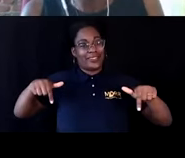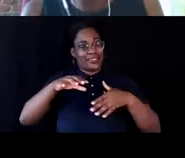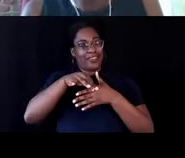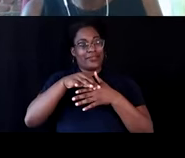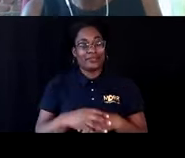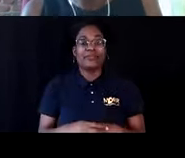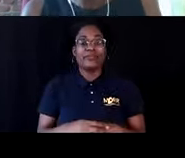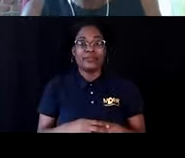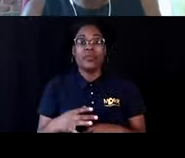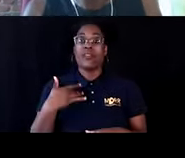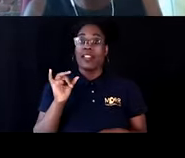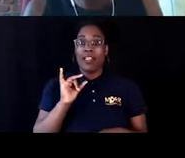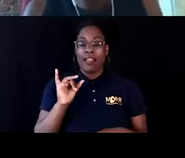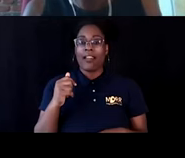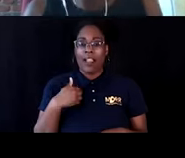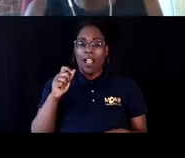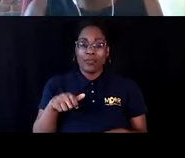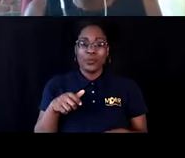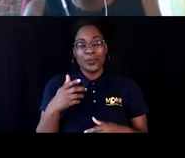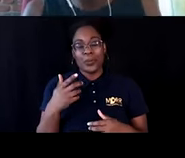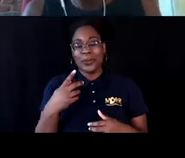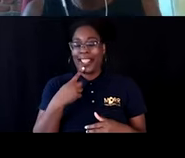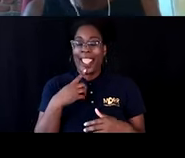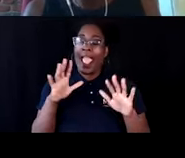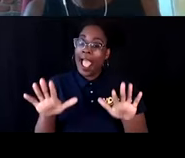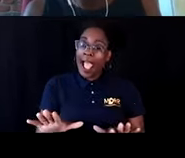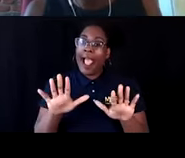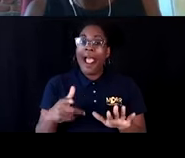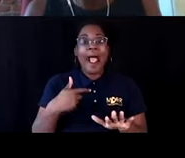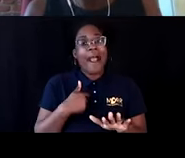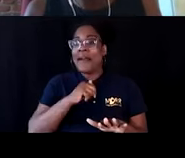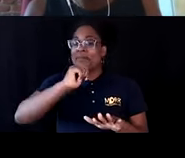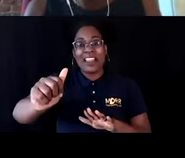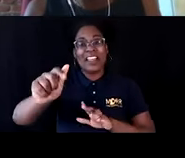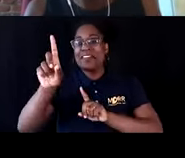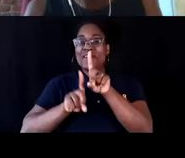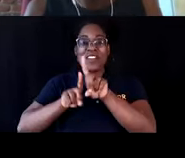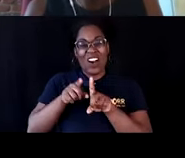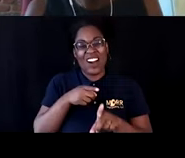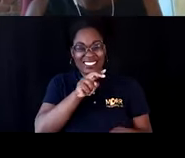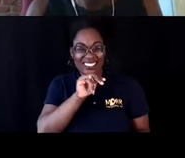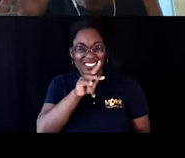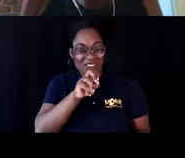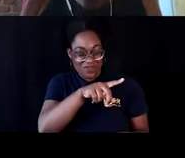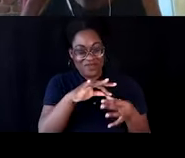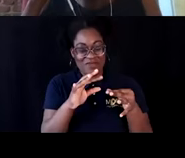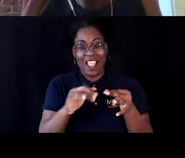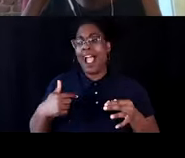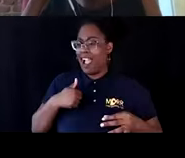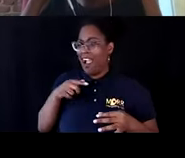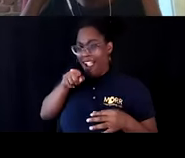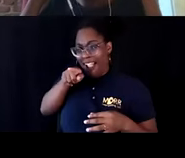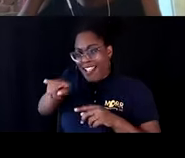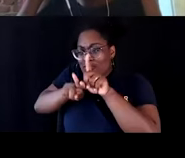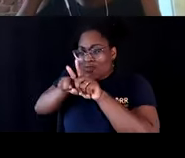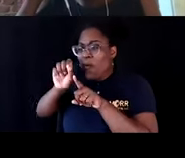like I have to do that self-deprecating thing where I say, I am definitely not the star of this show. Hopefully, the star of this show will be these